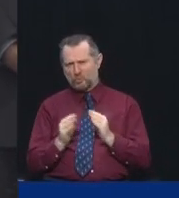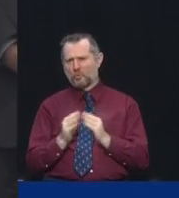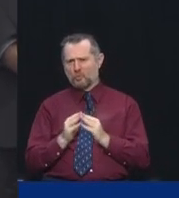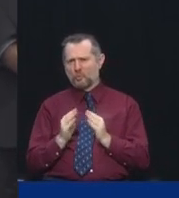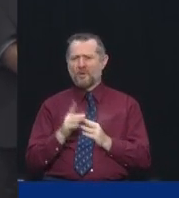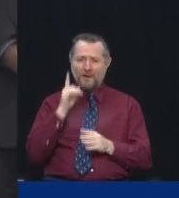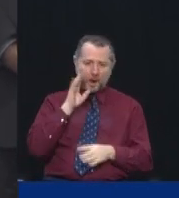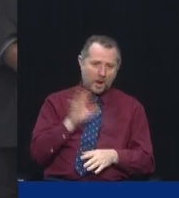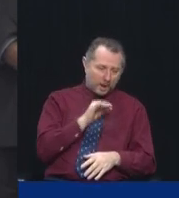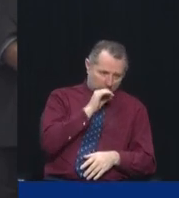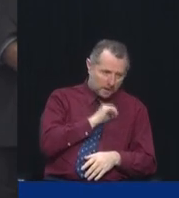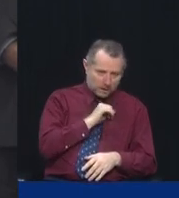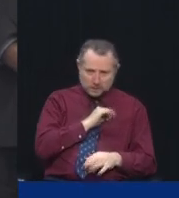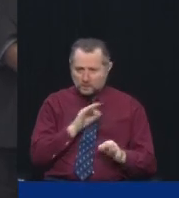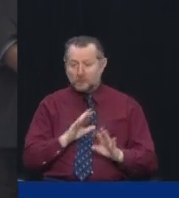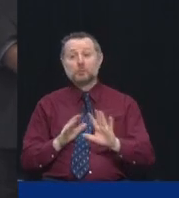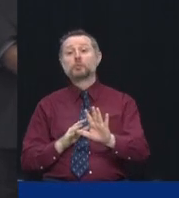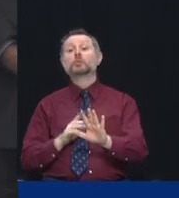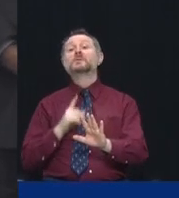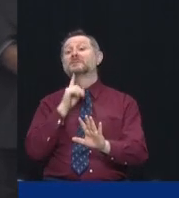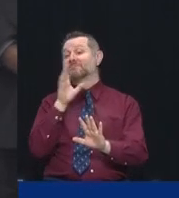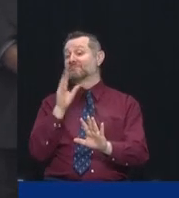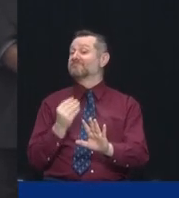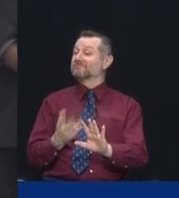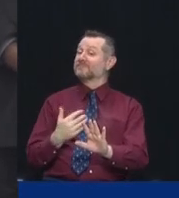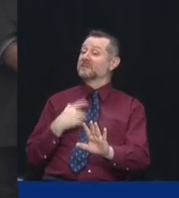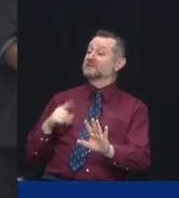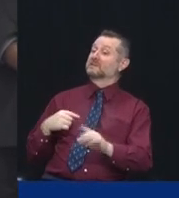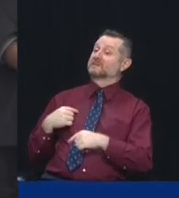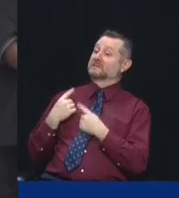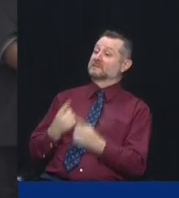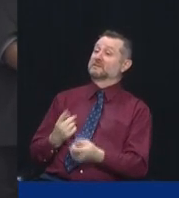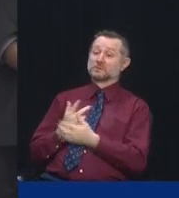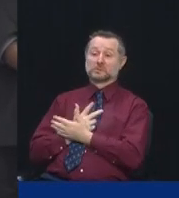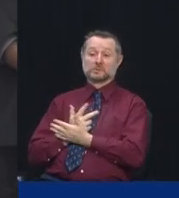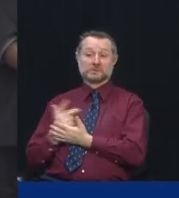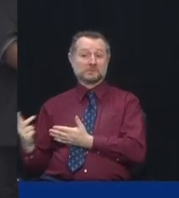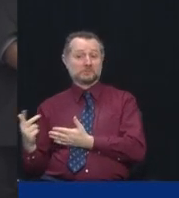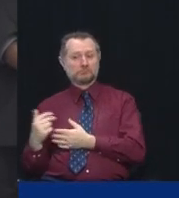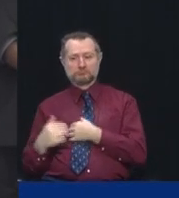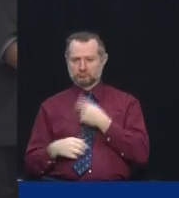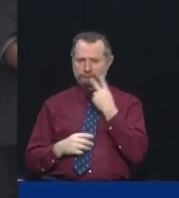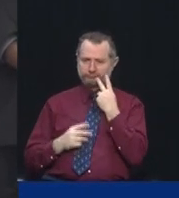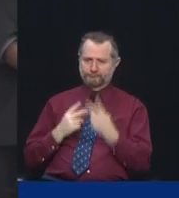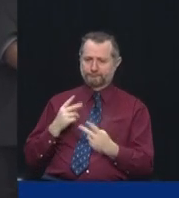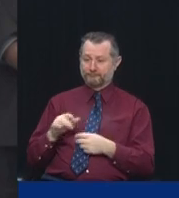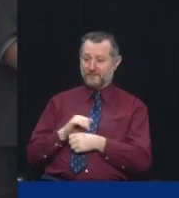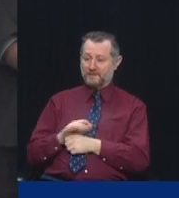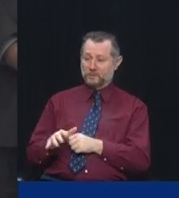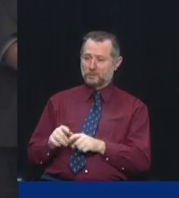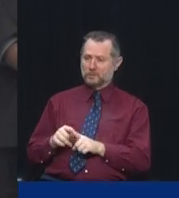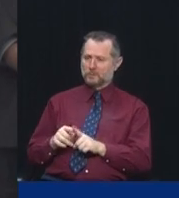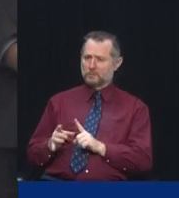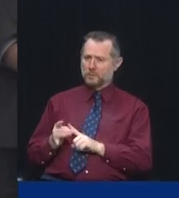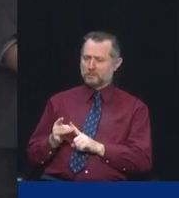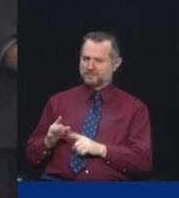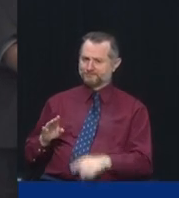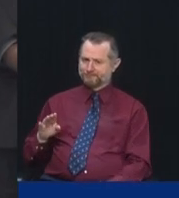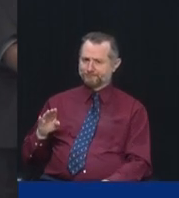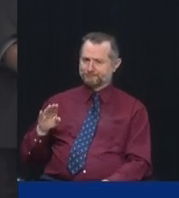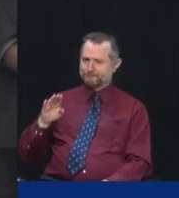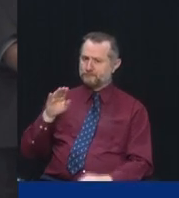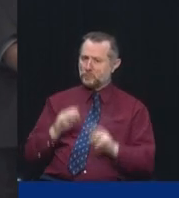as you've heard, we've seen COVID positivity rates increase in Western New York, especially among our